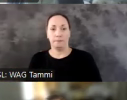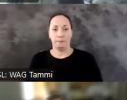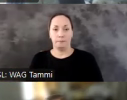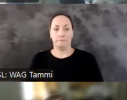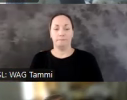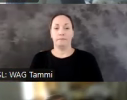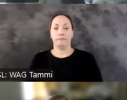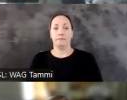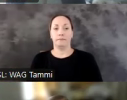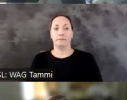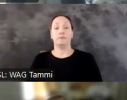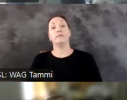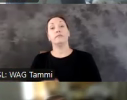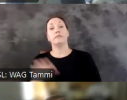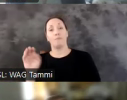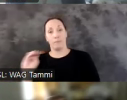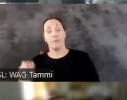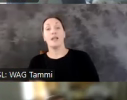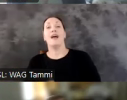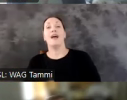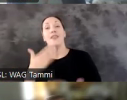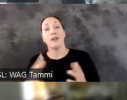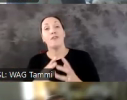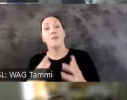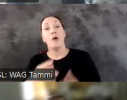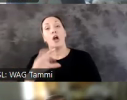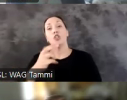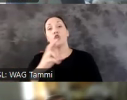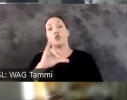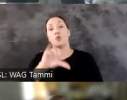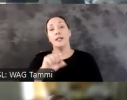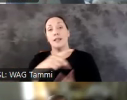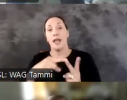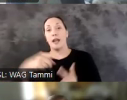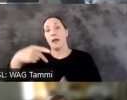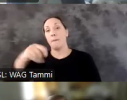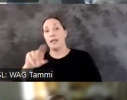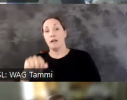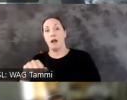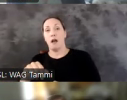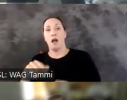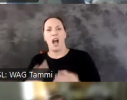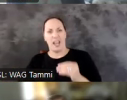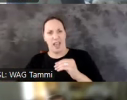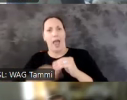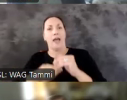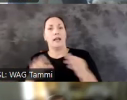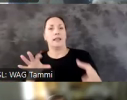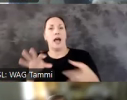Thank you very much, Chris and Pina. And I went ahead and put that link to the